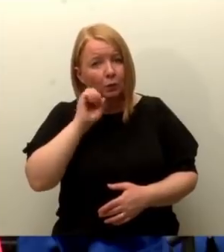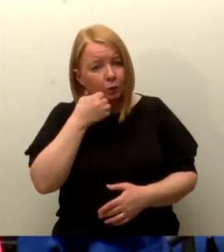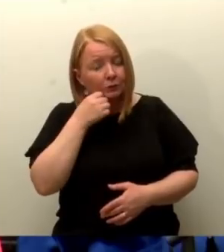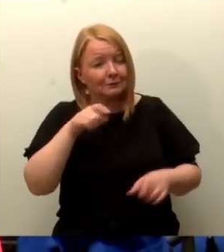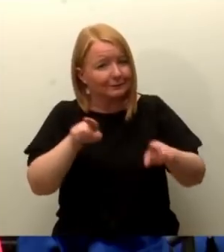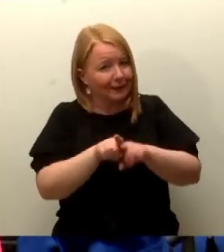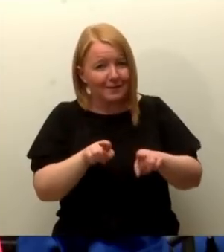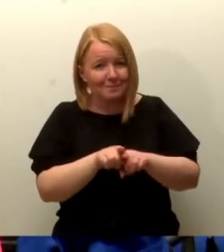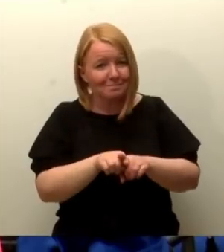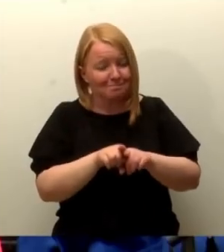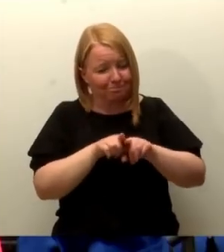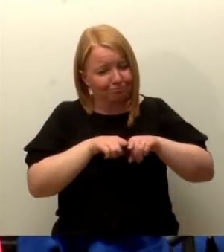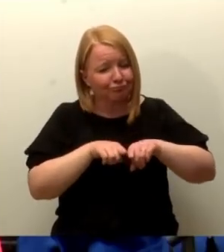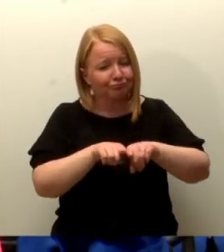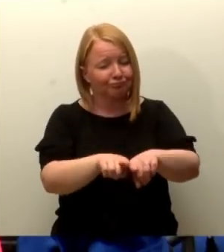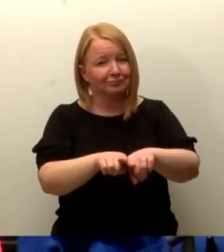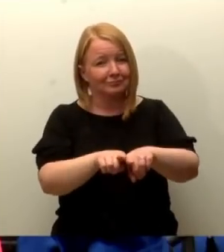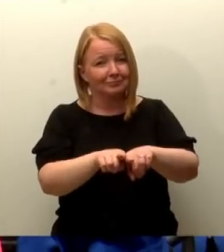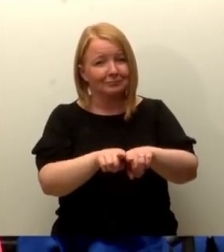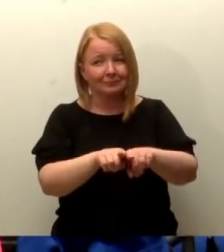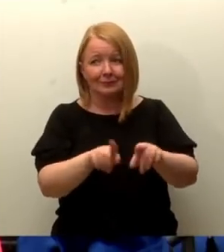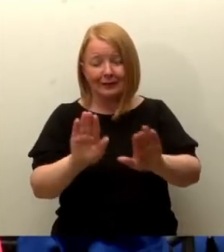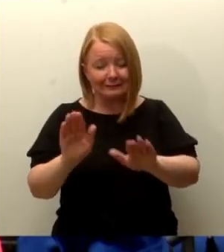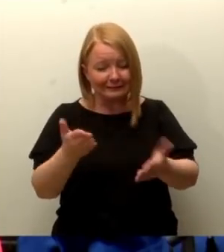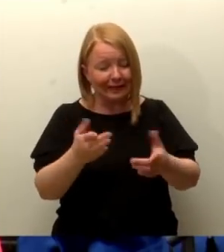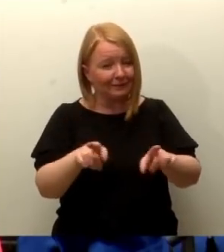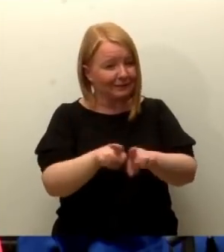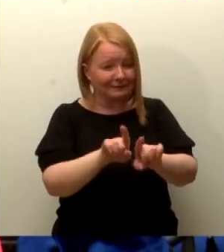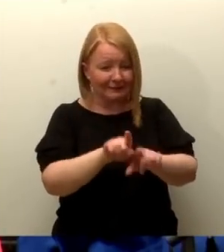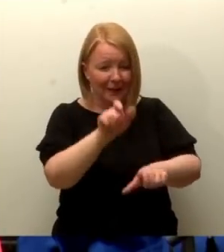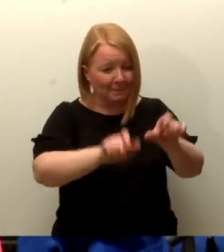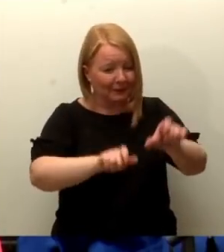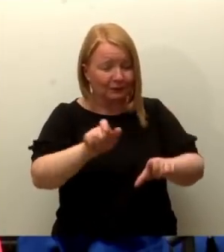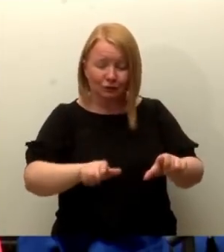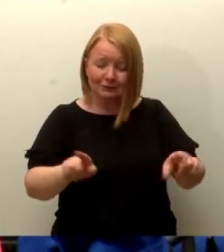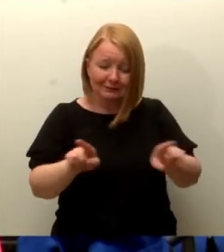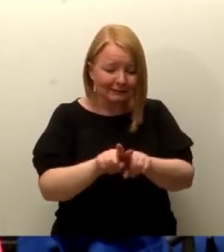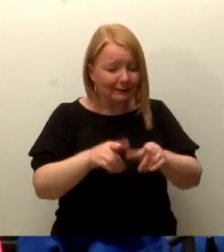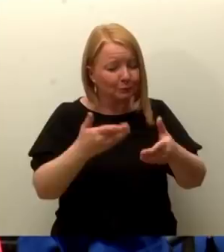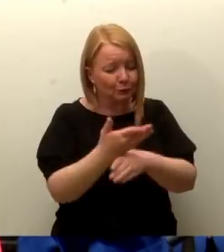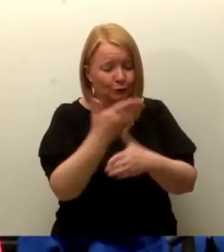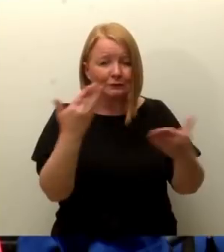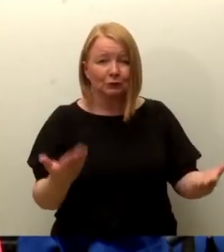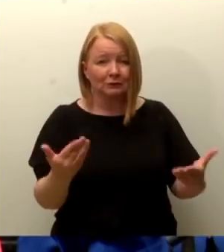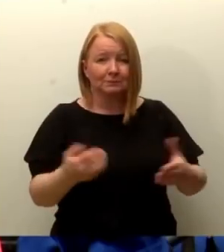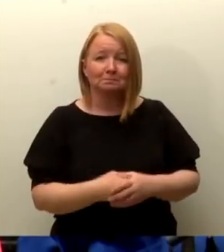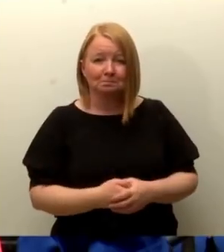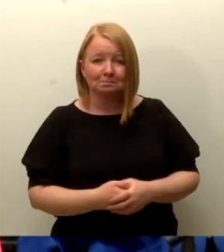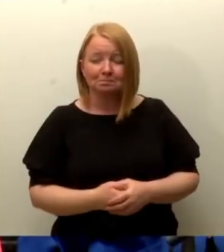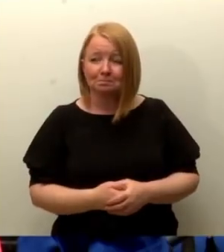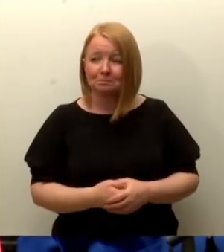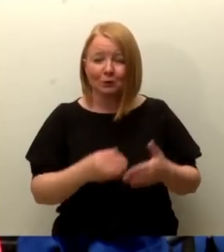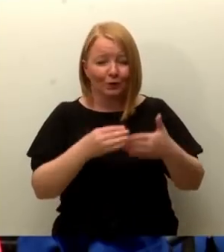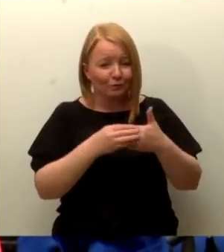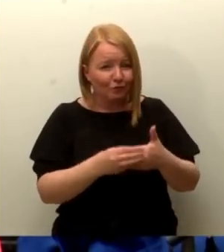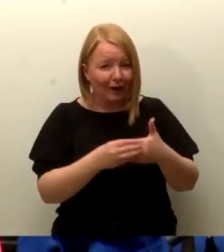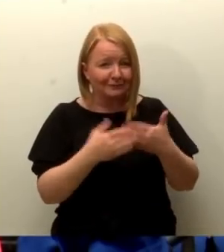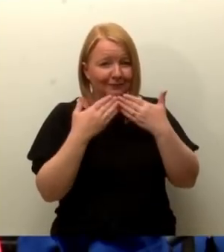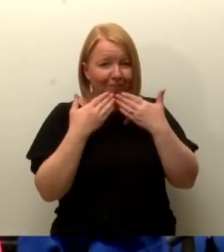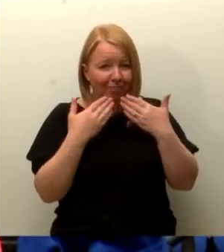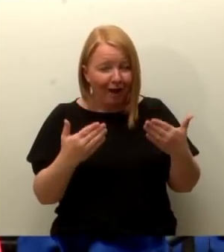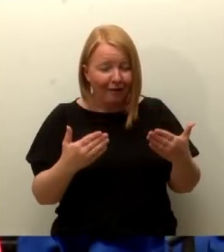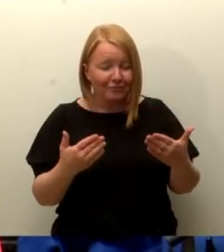orthopedic surgeon and again serve my patients the same way as I am doing today. So friends, thank you